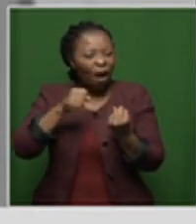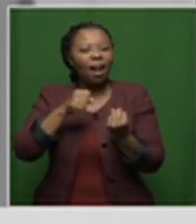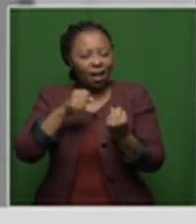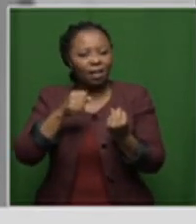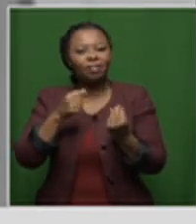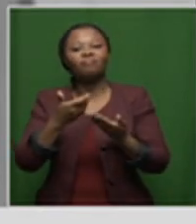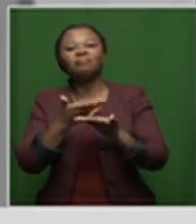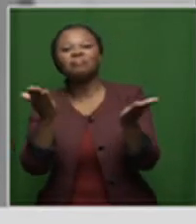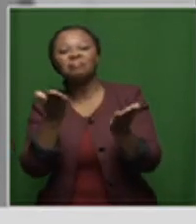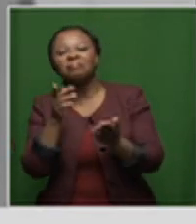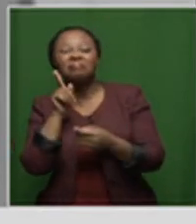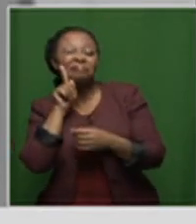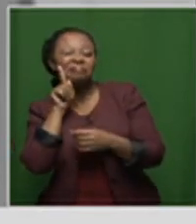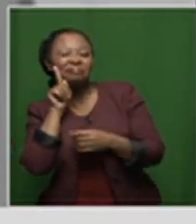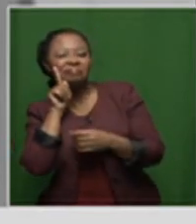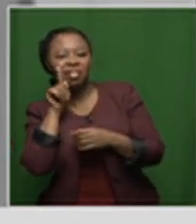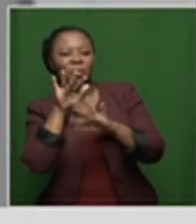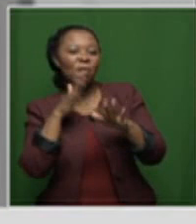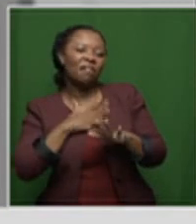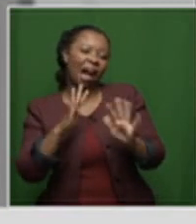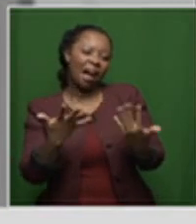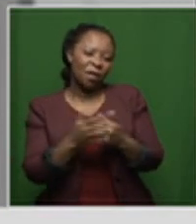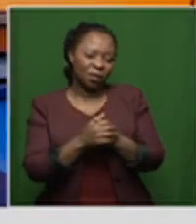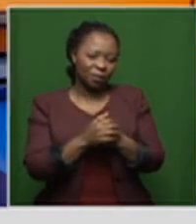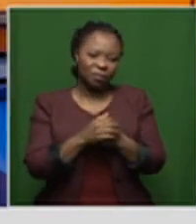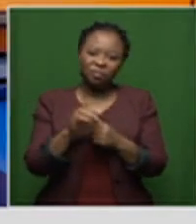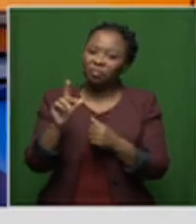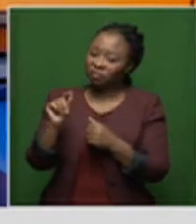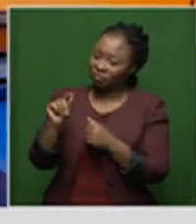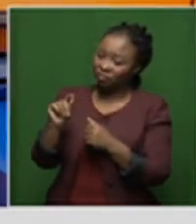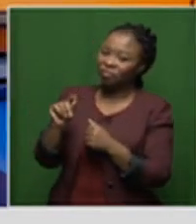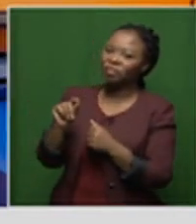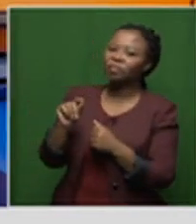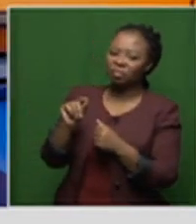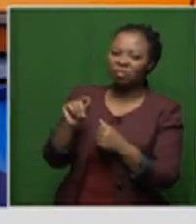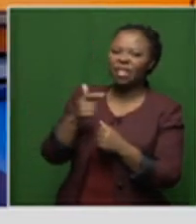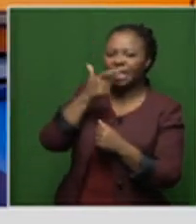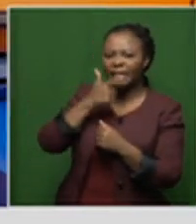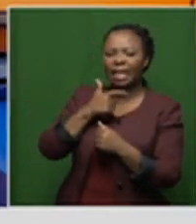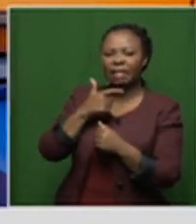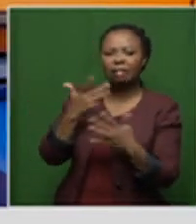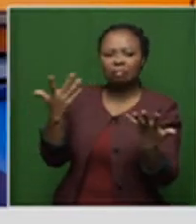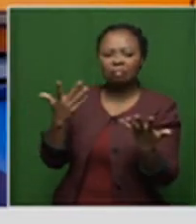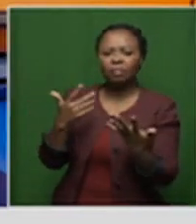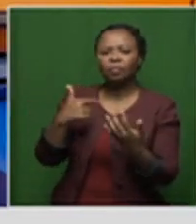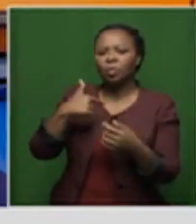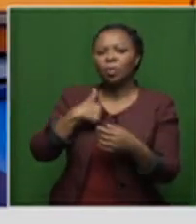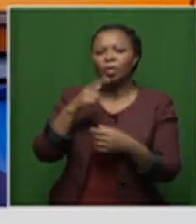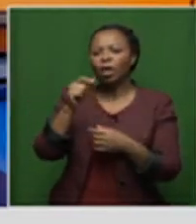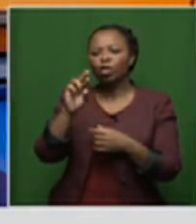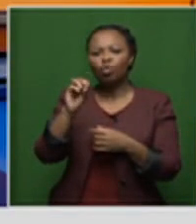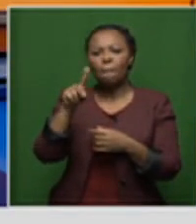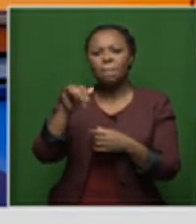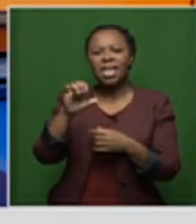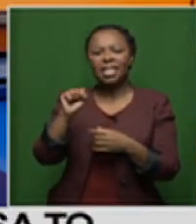it's been out there released. Yeah. Now, Bradon, as on a sad note, this past weekend we lost Trompies and Galawa